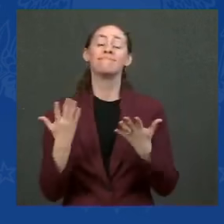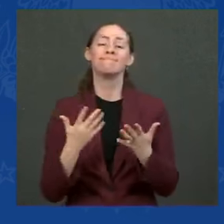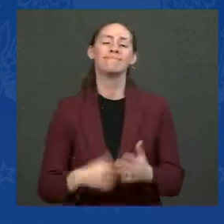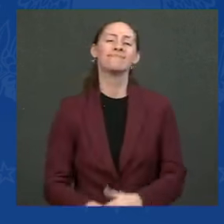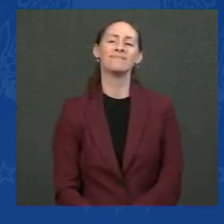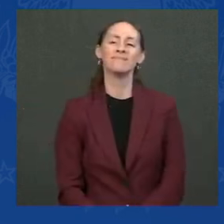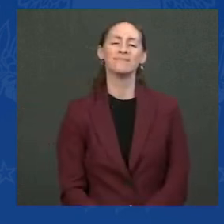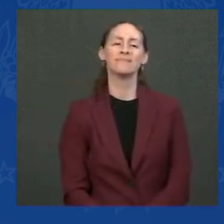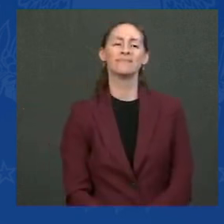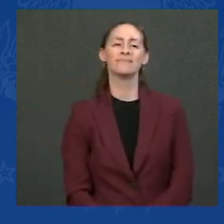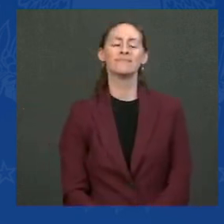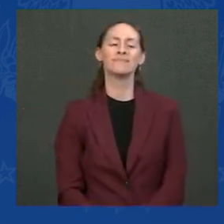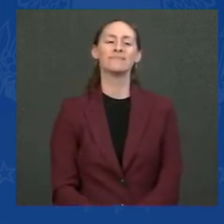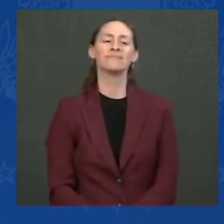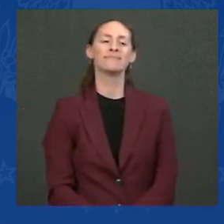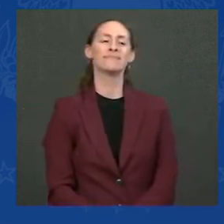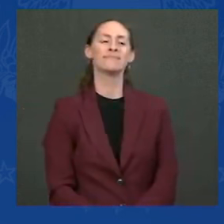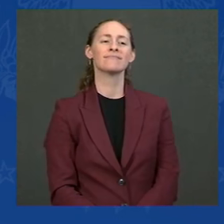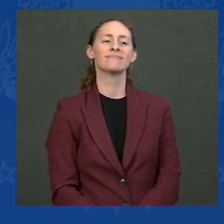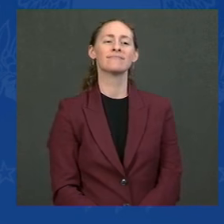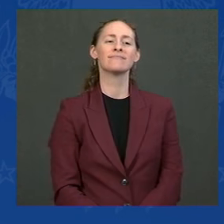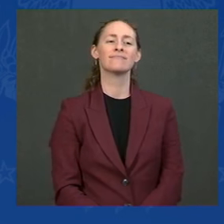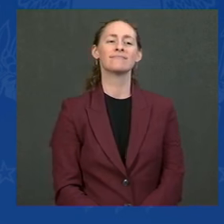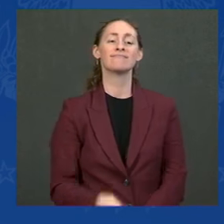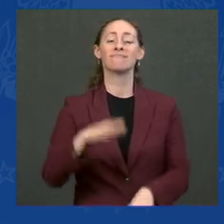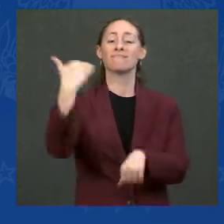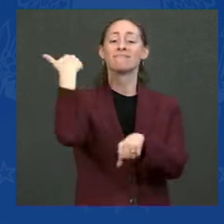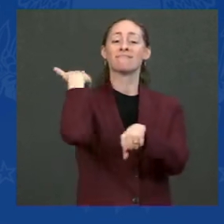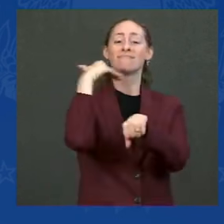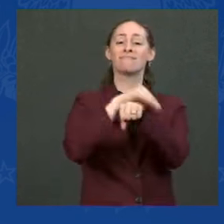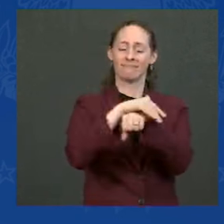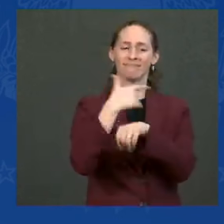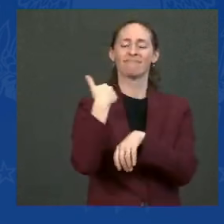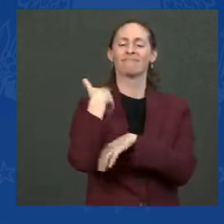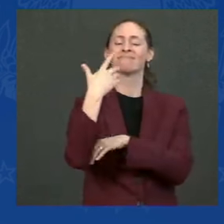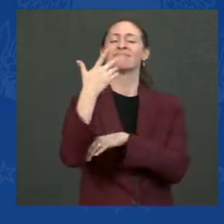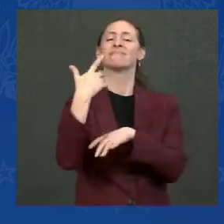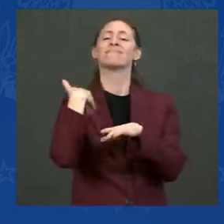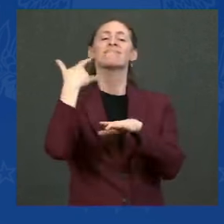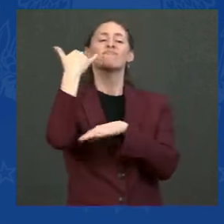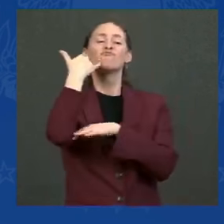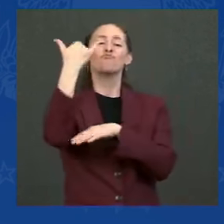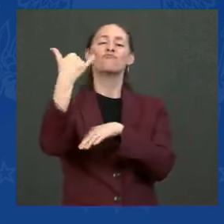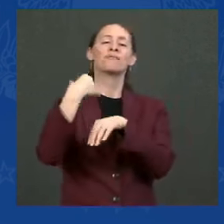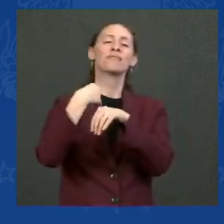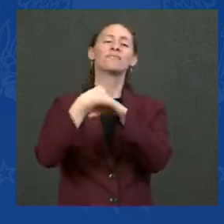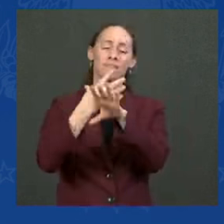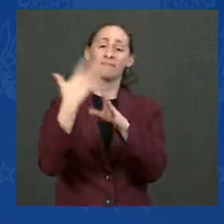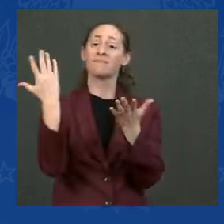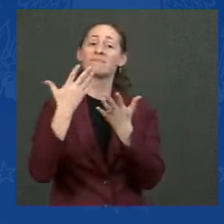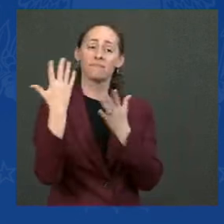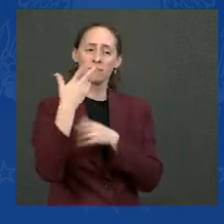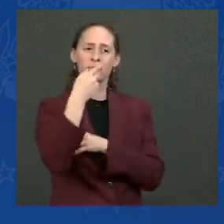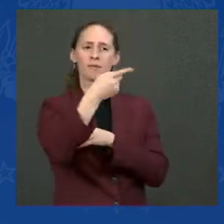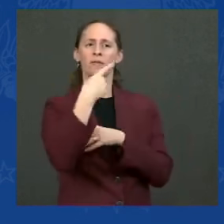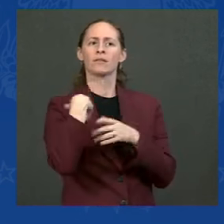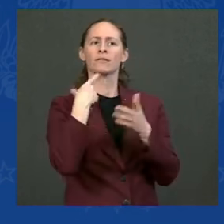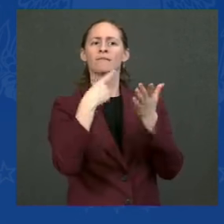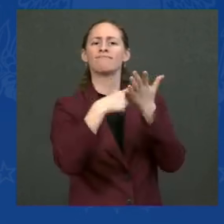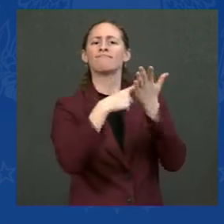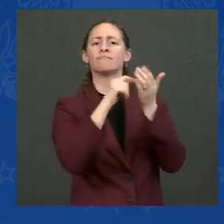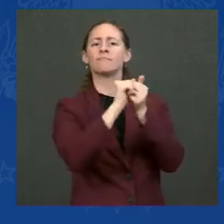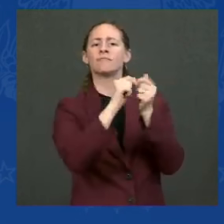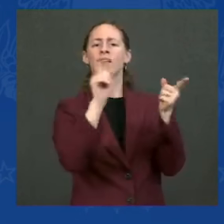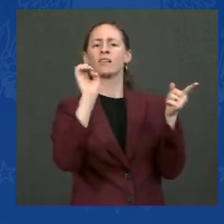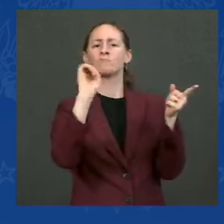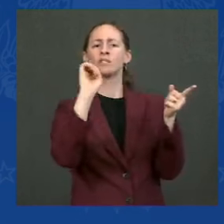on the telephone with a person at an emergency hospital ward in